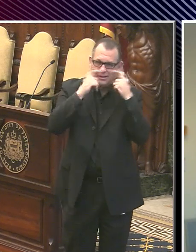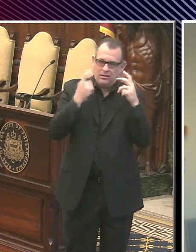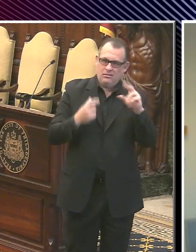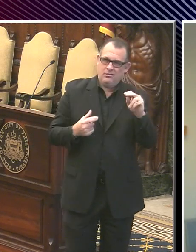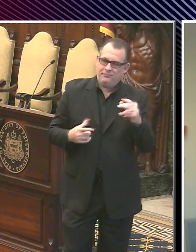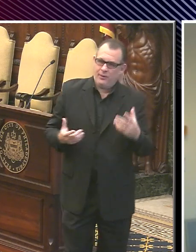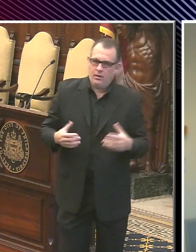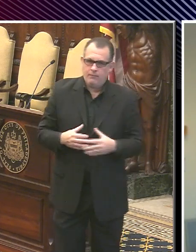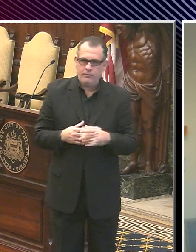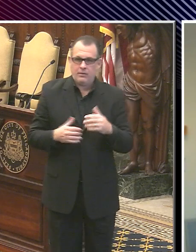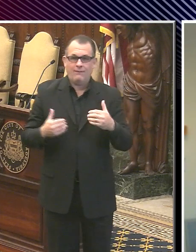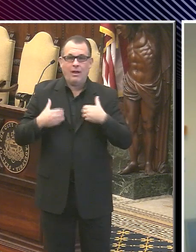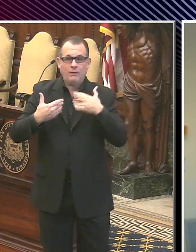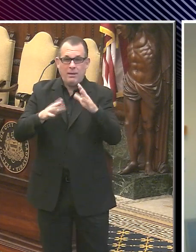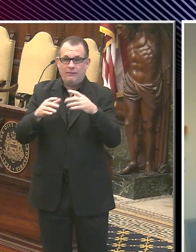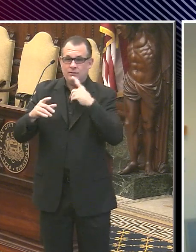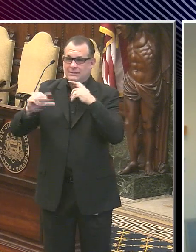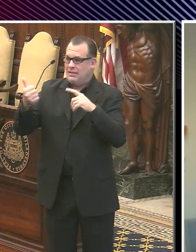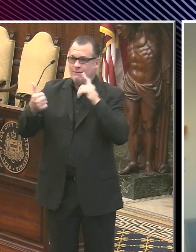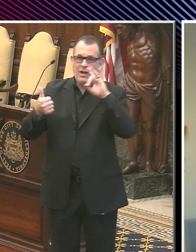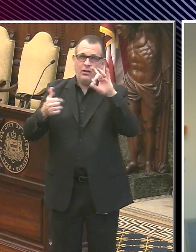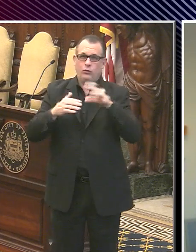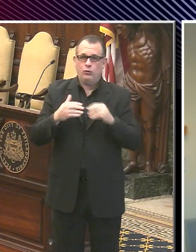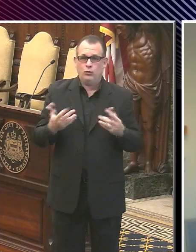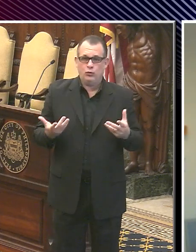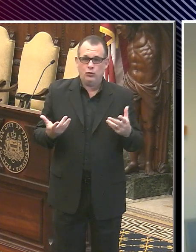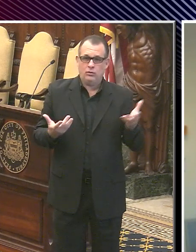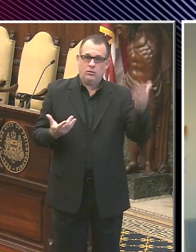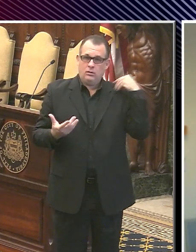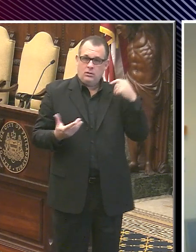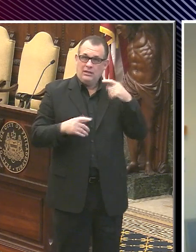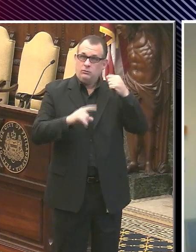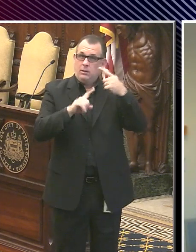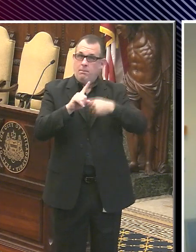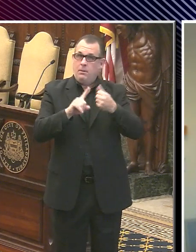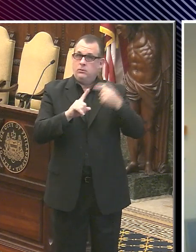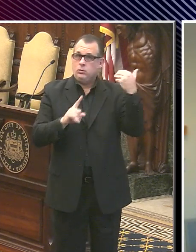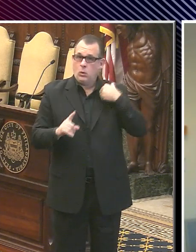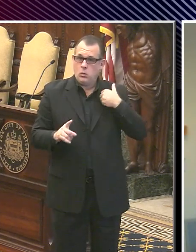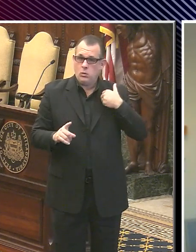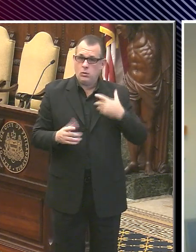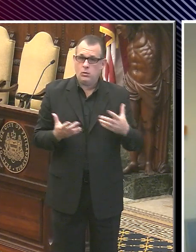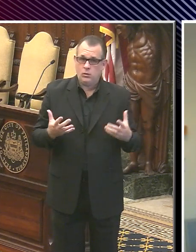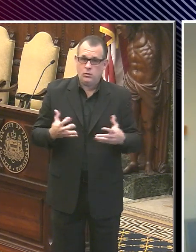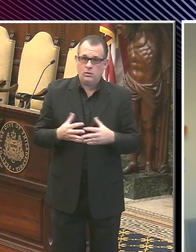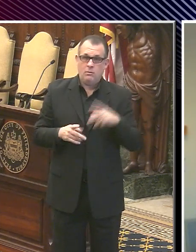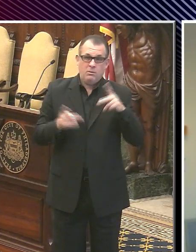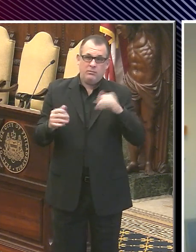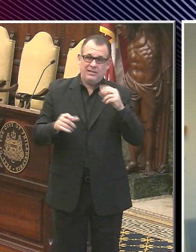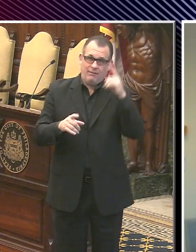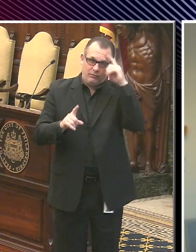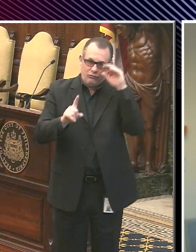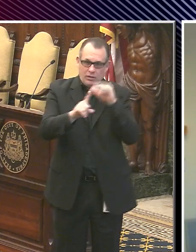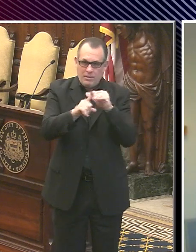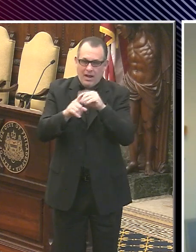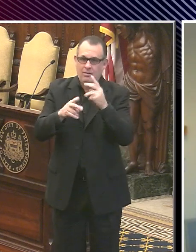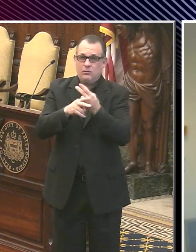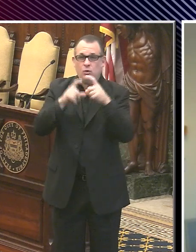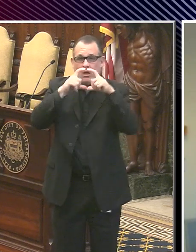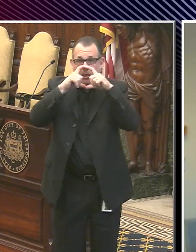of 10 for $8 some months ago. I think that the bigger issue is just people need to be reminded to wear them and to wear them